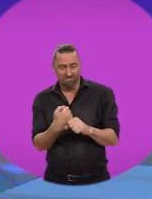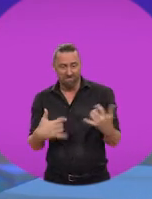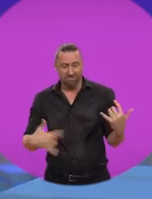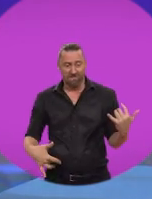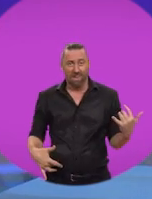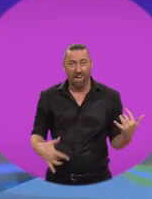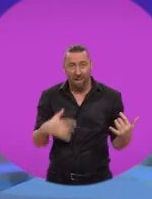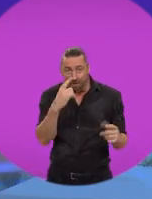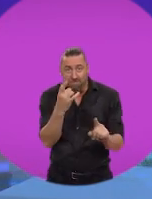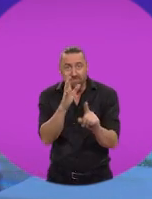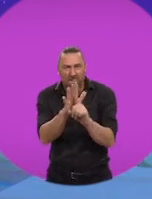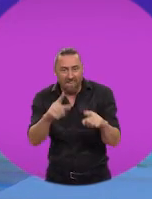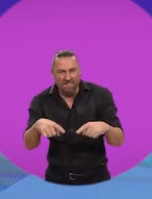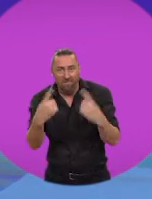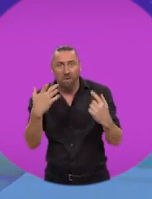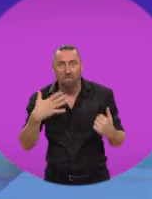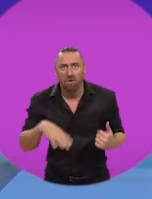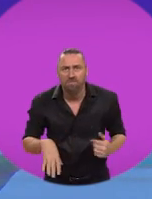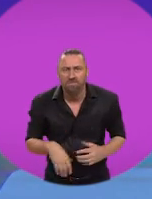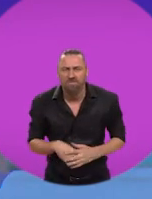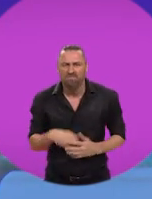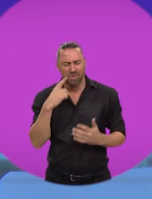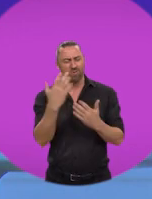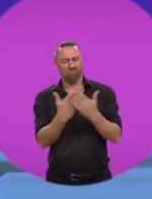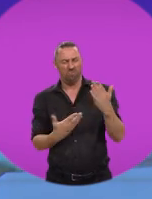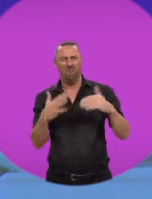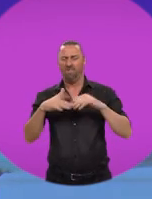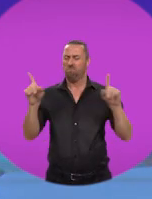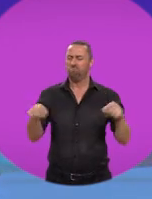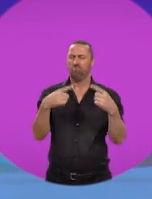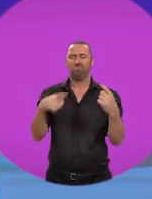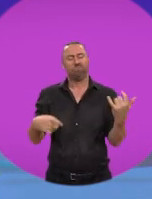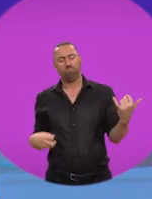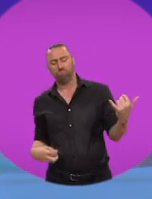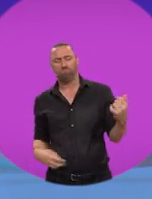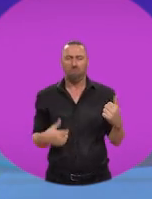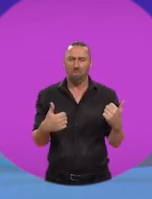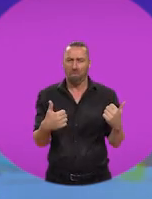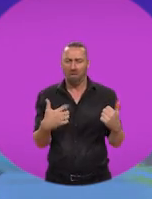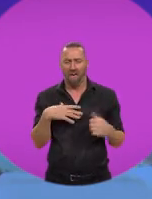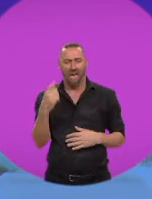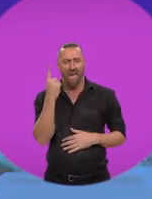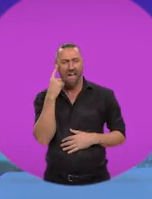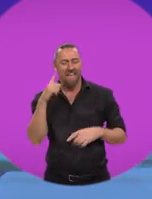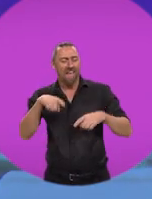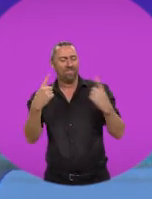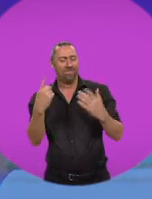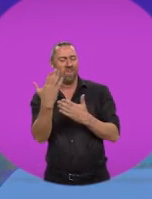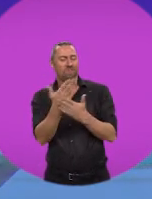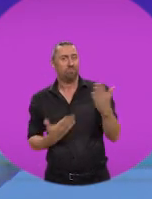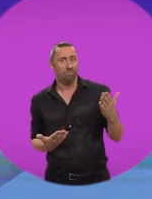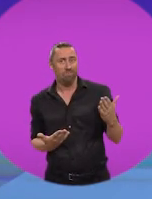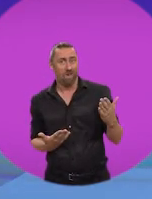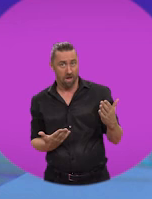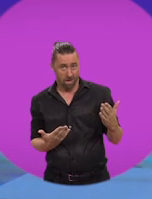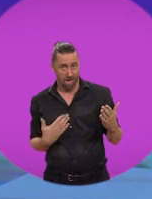a different instrument. It's been great fun hearing stories about music and instruments, but I think it's time for a new storybook. And up